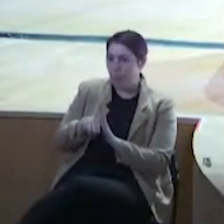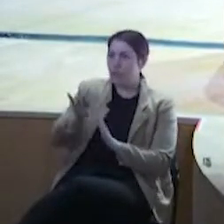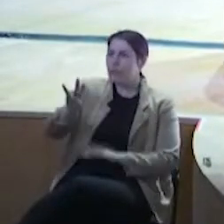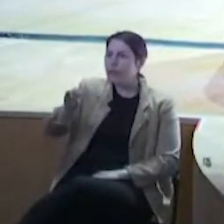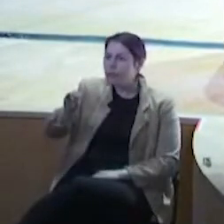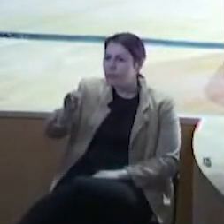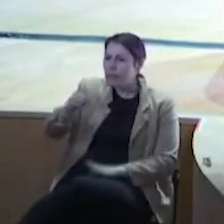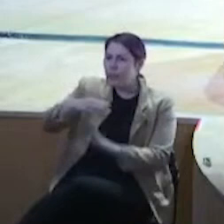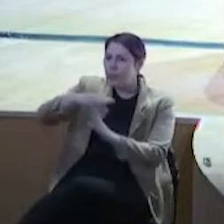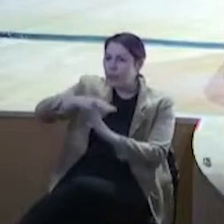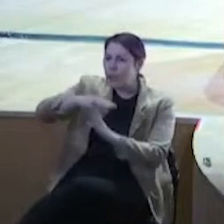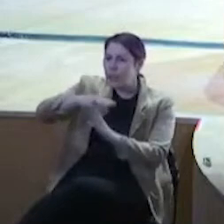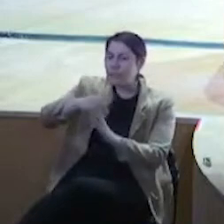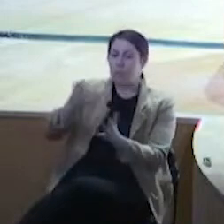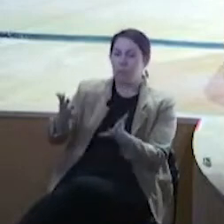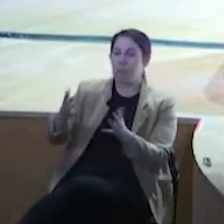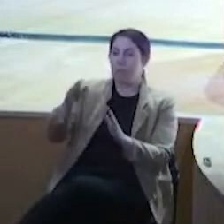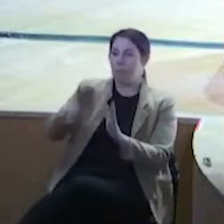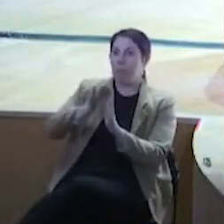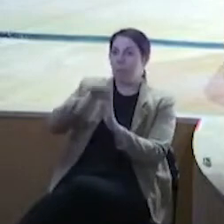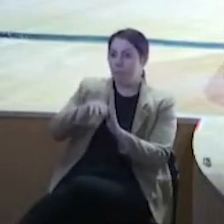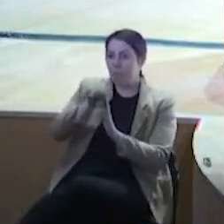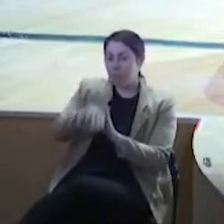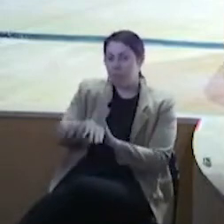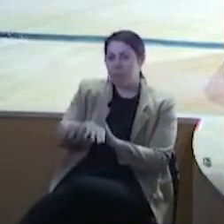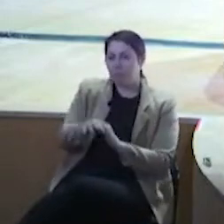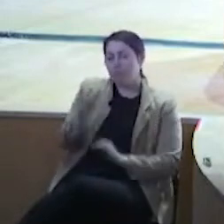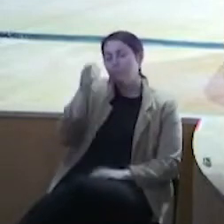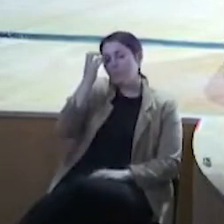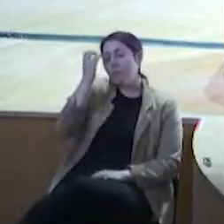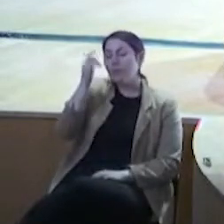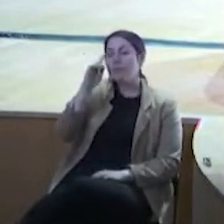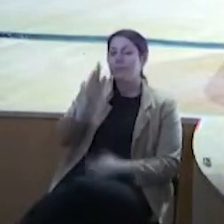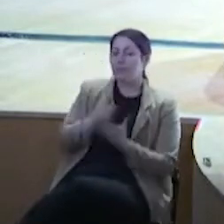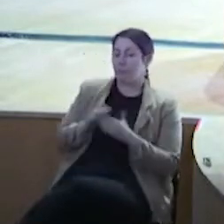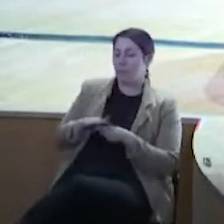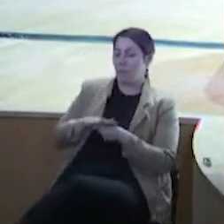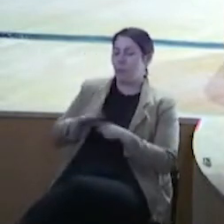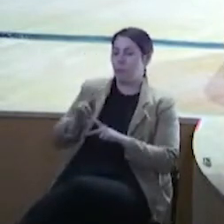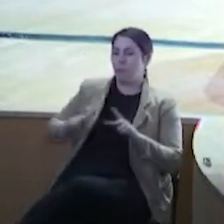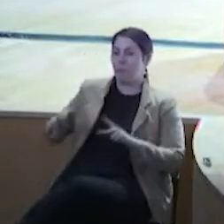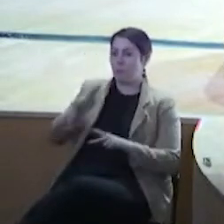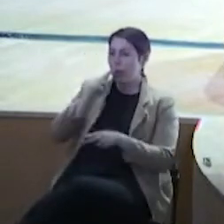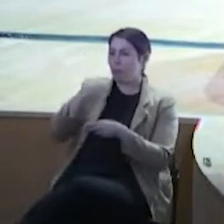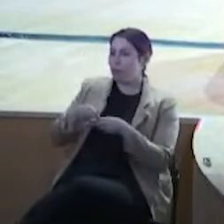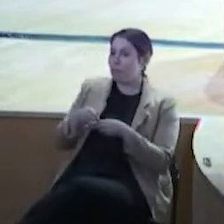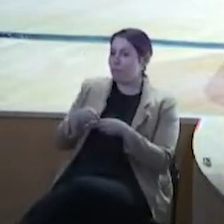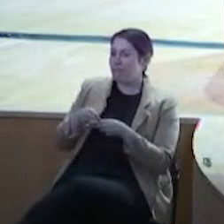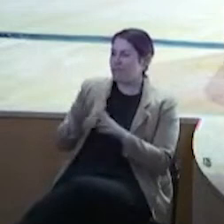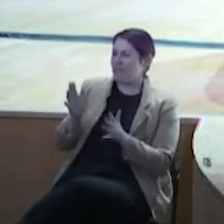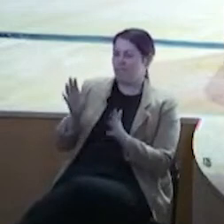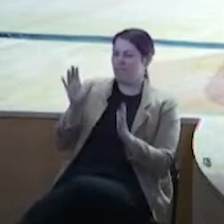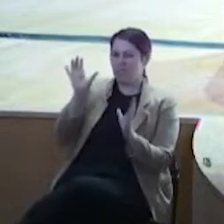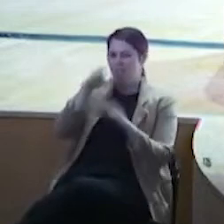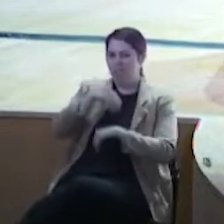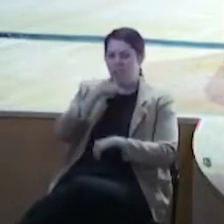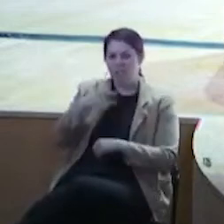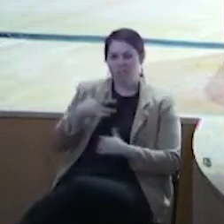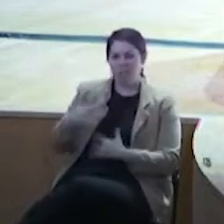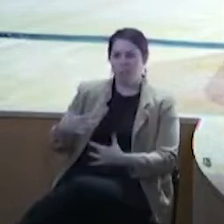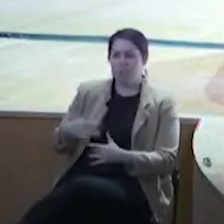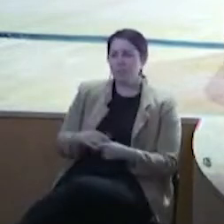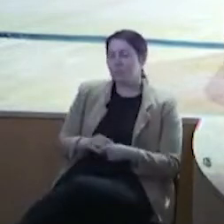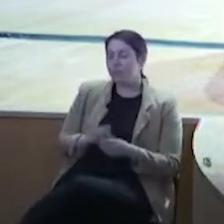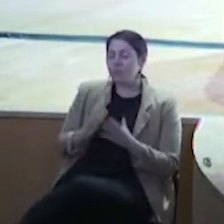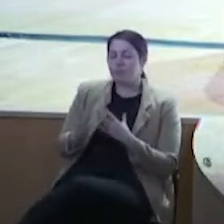70 degrees in the 70s. So I think some of the local people have said that this is very unusual. But